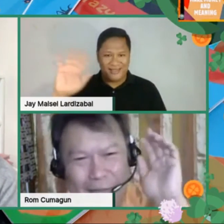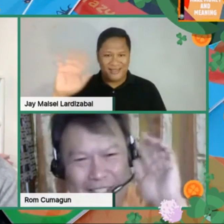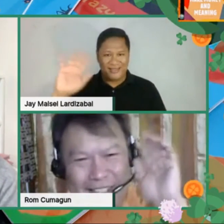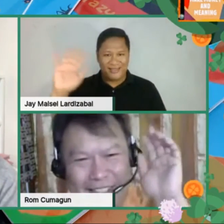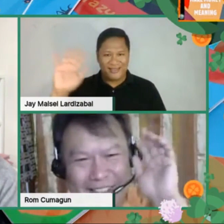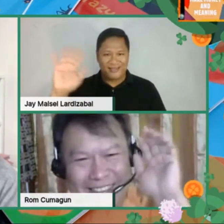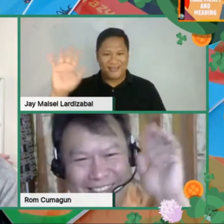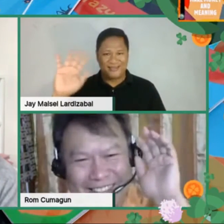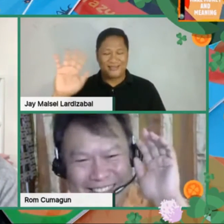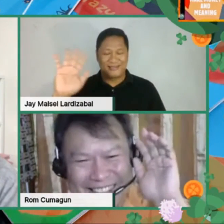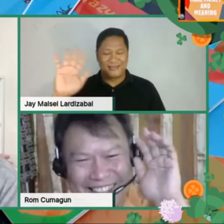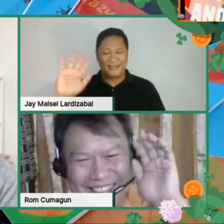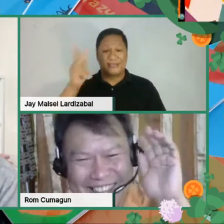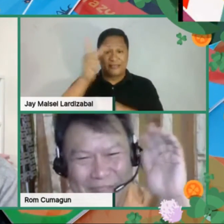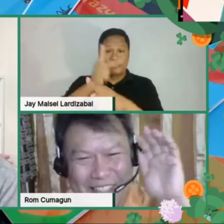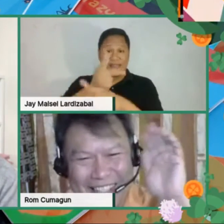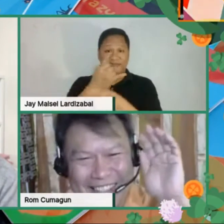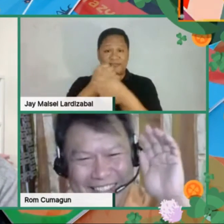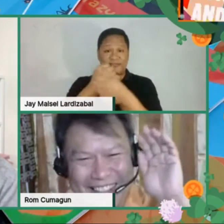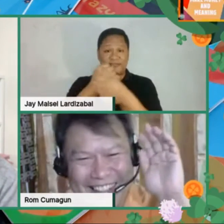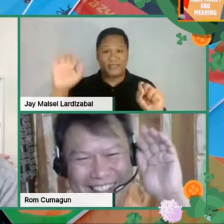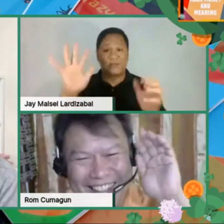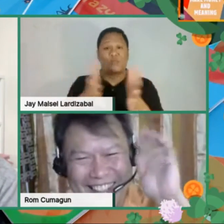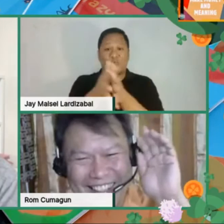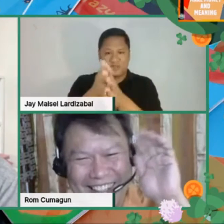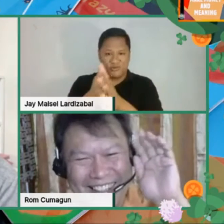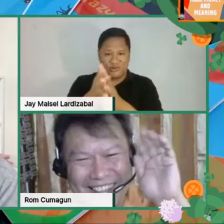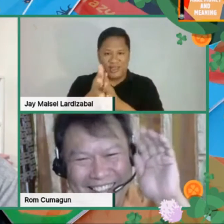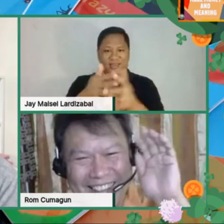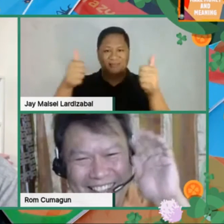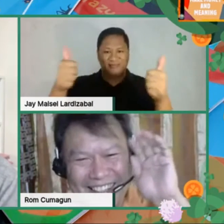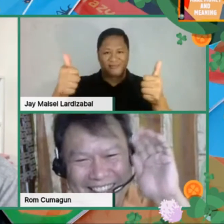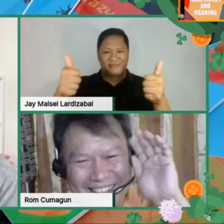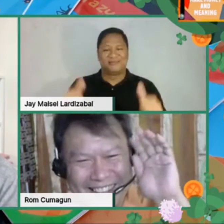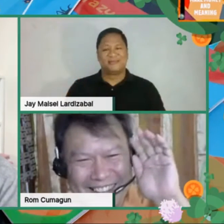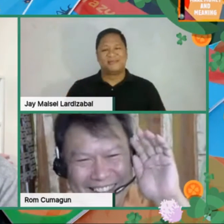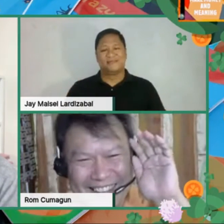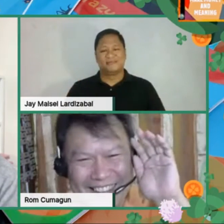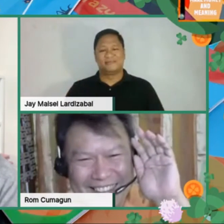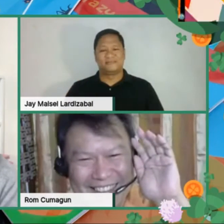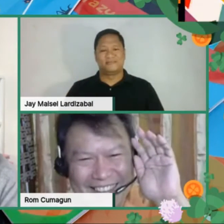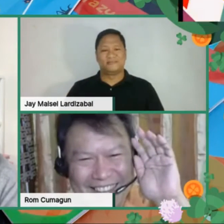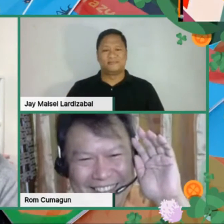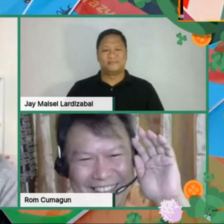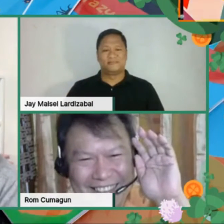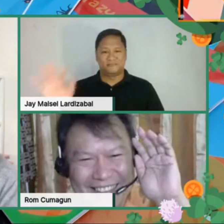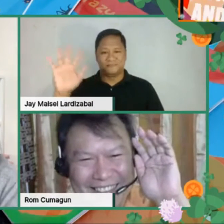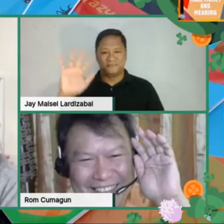Bye. Keep Goodbye, everybody. safe. Wash your Thank you. hands. Bye. Bye.